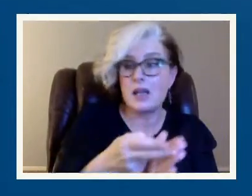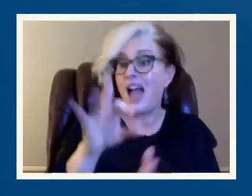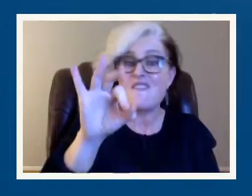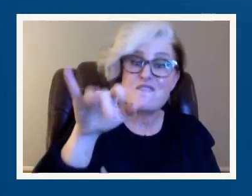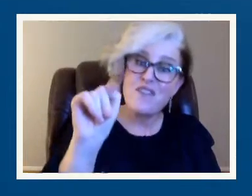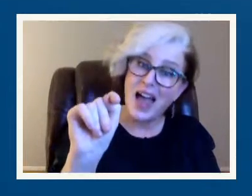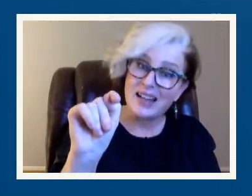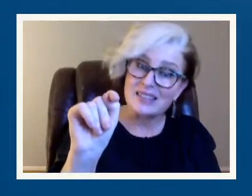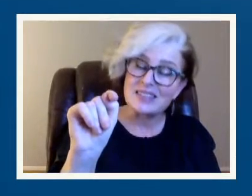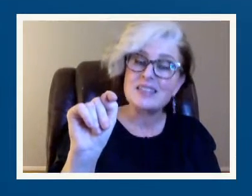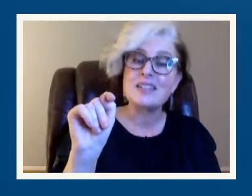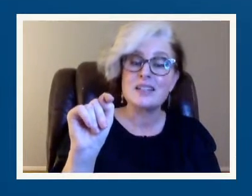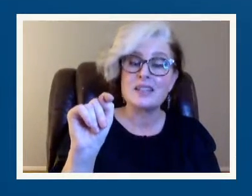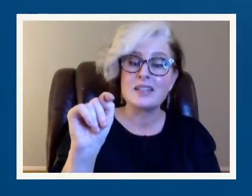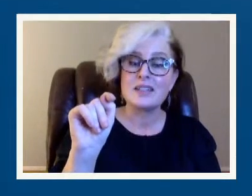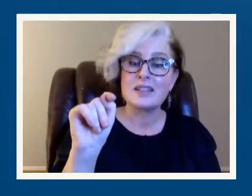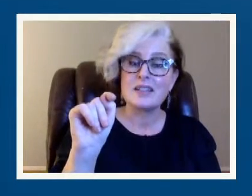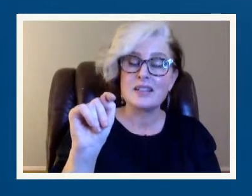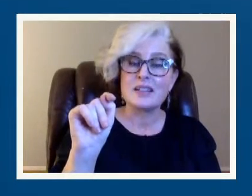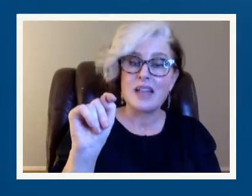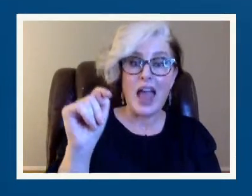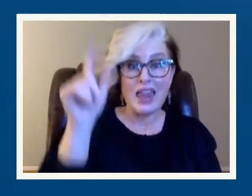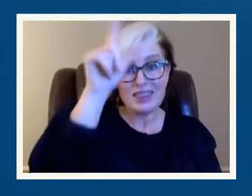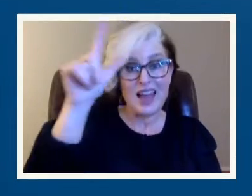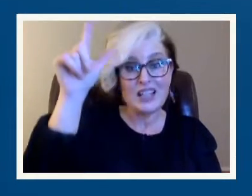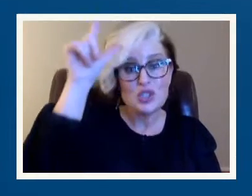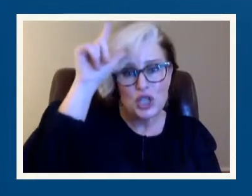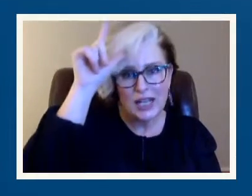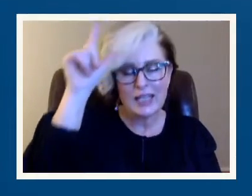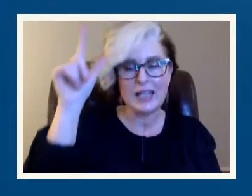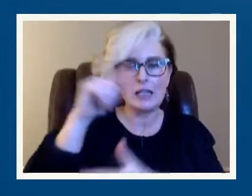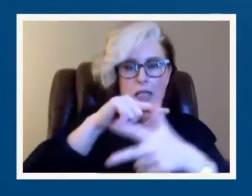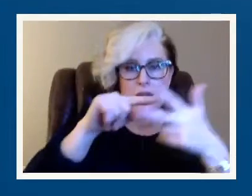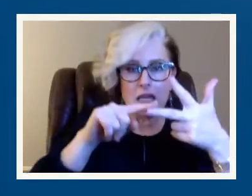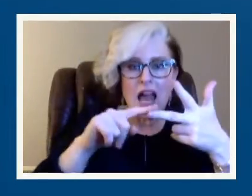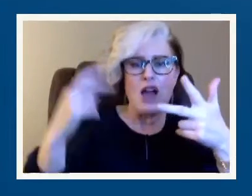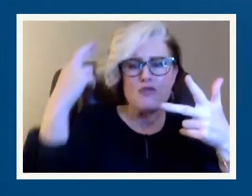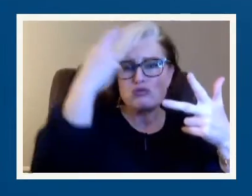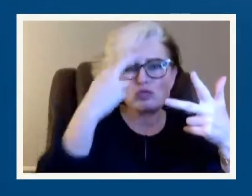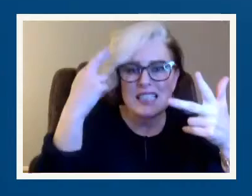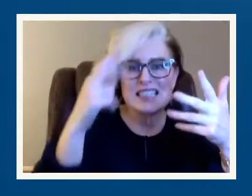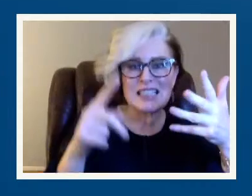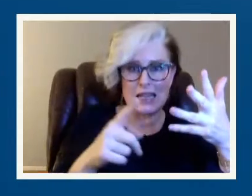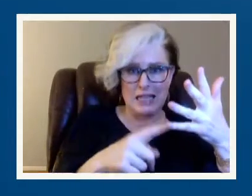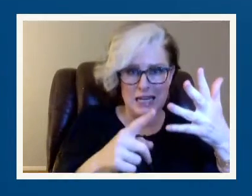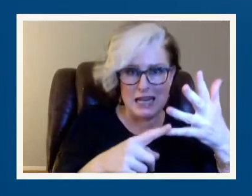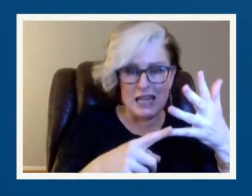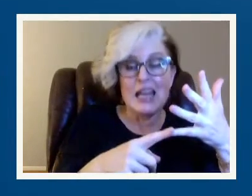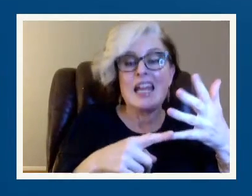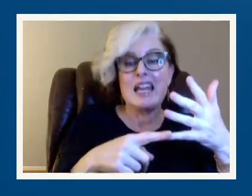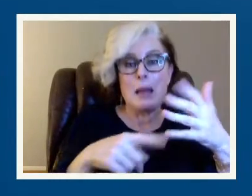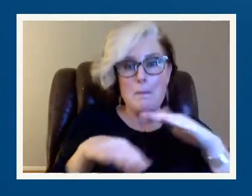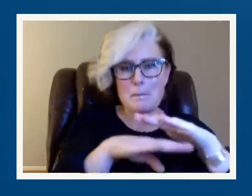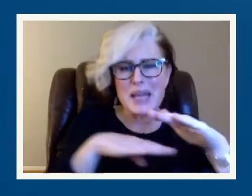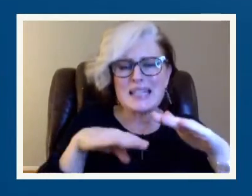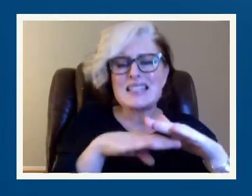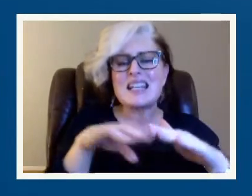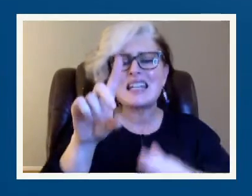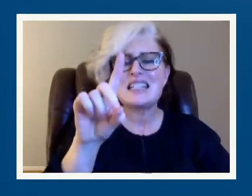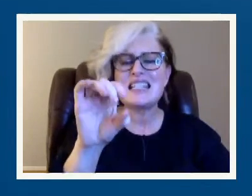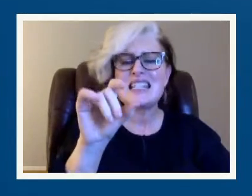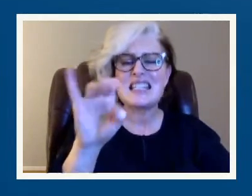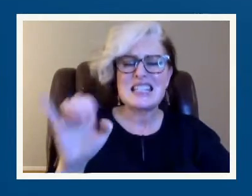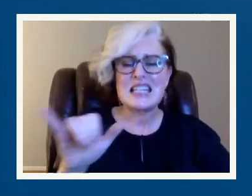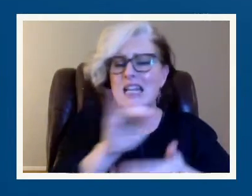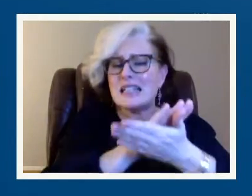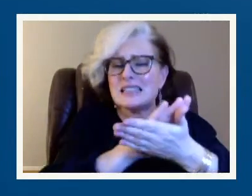facts and logic and reason and basic decency